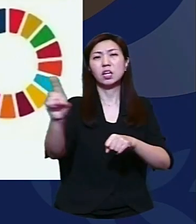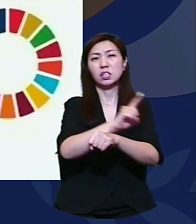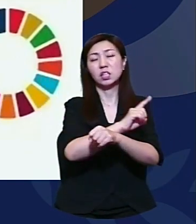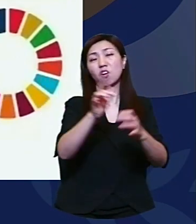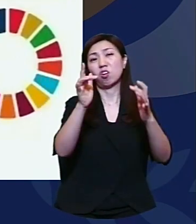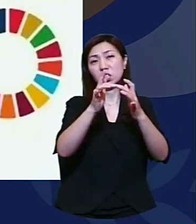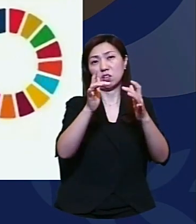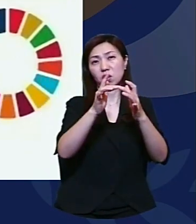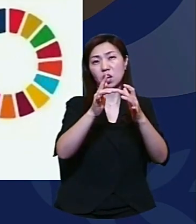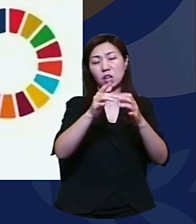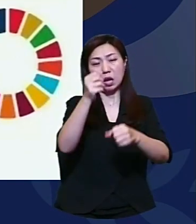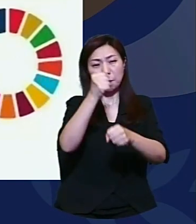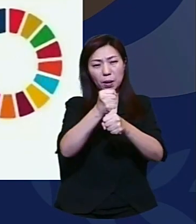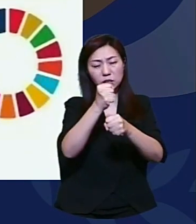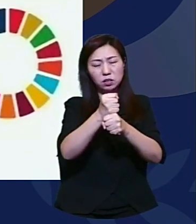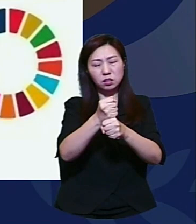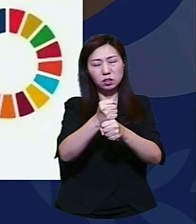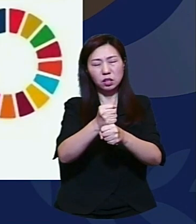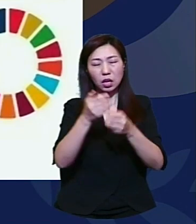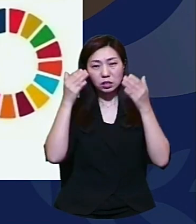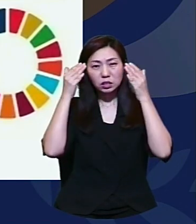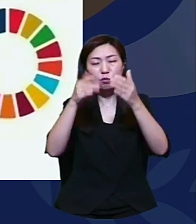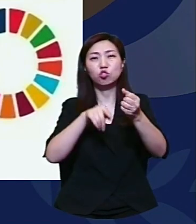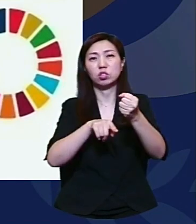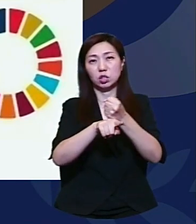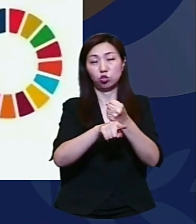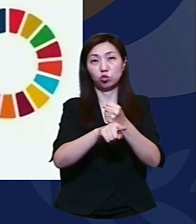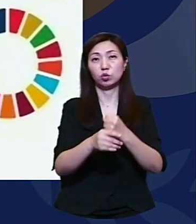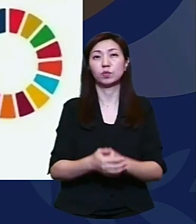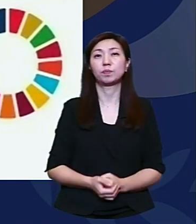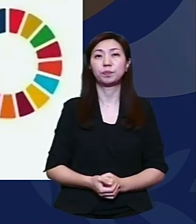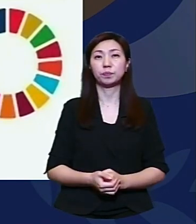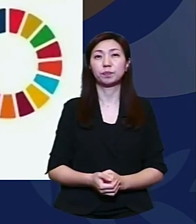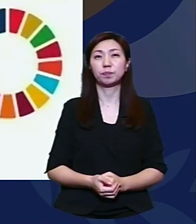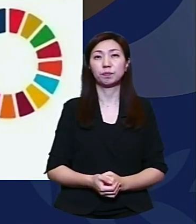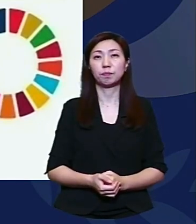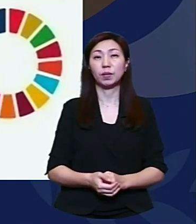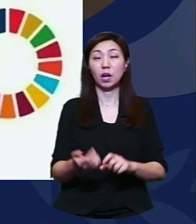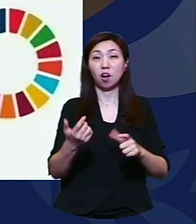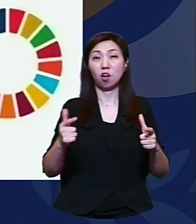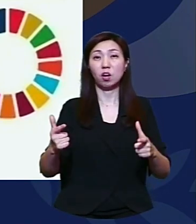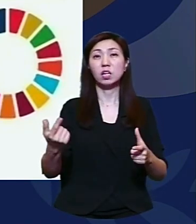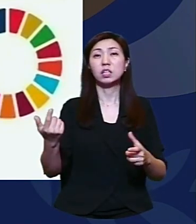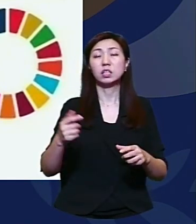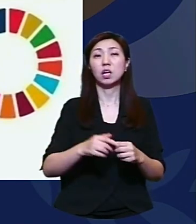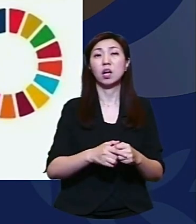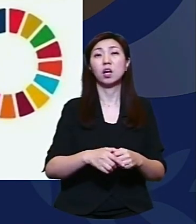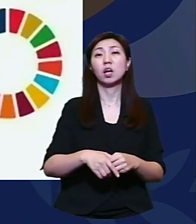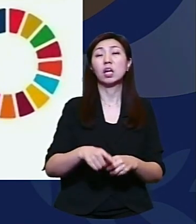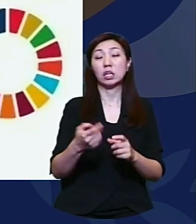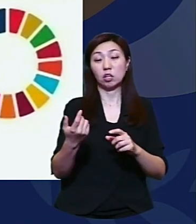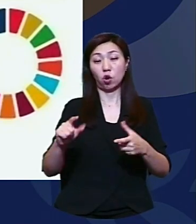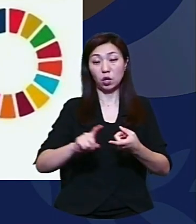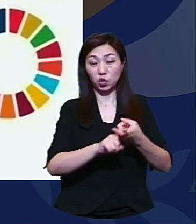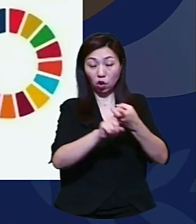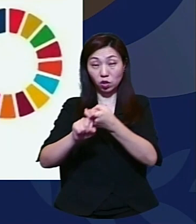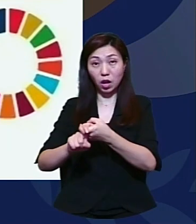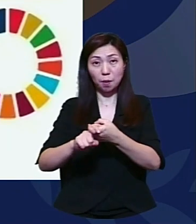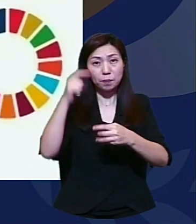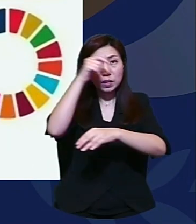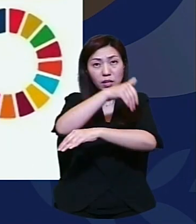new Partner to Connect Digital Coalition program that we're running in parallel with the conference, we're bringing together